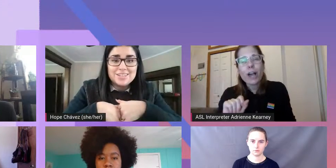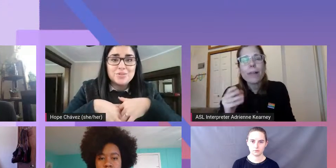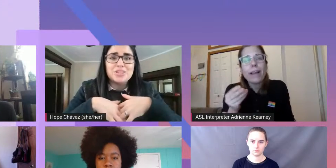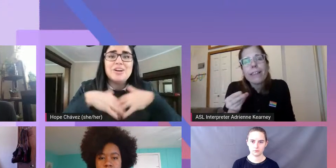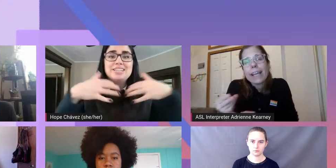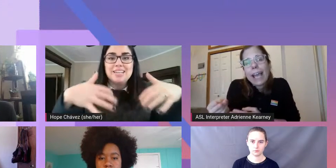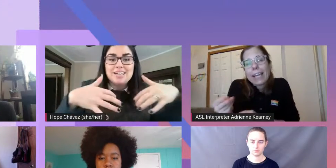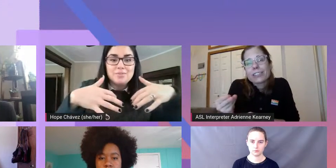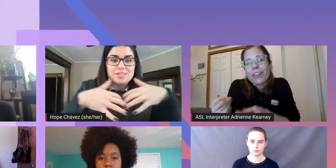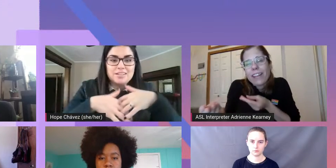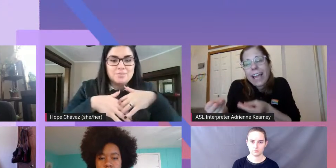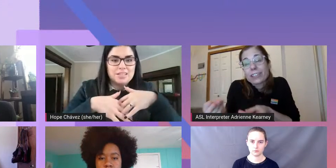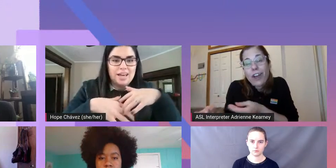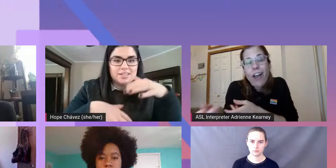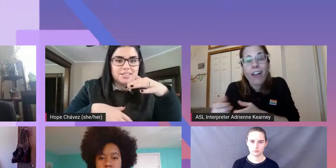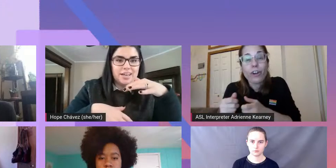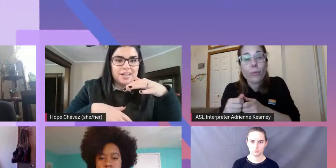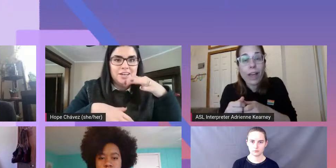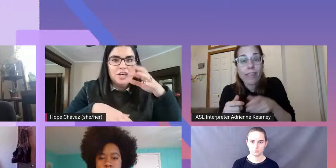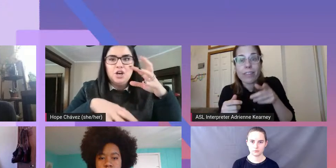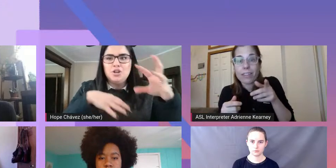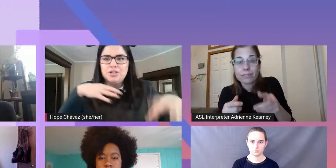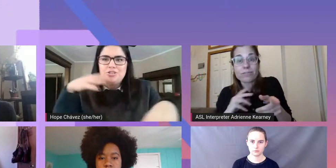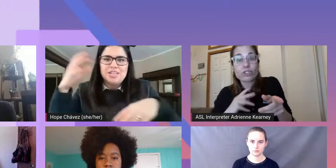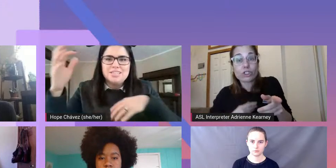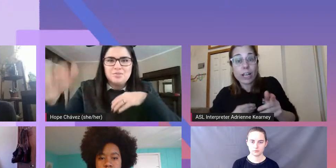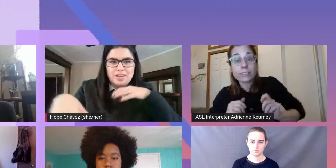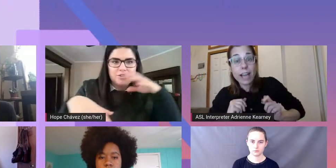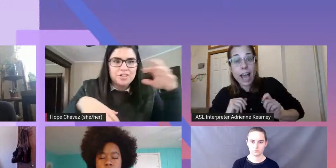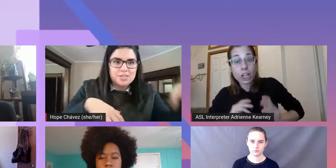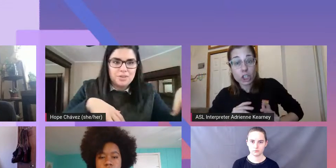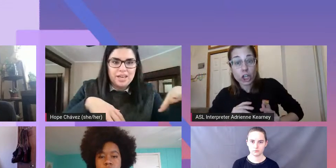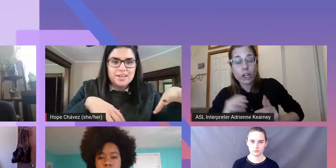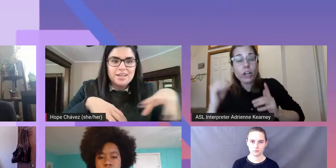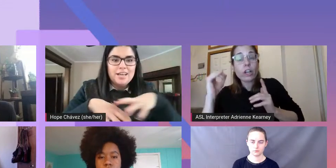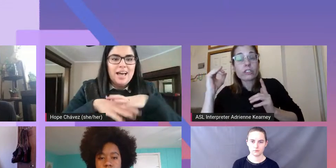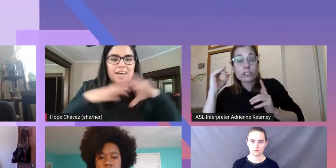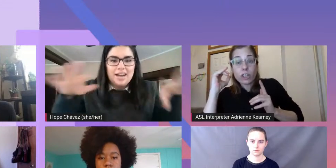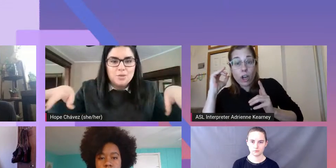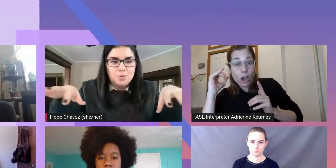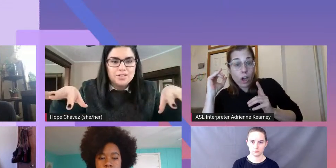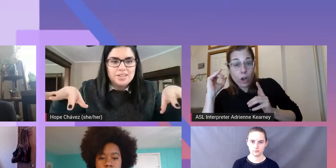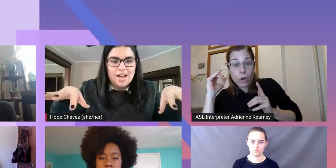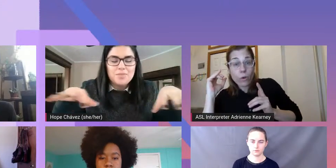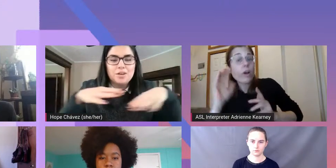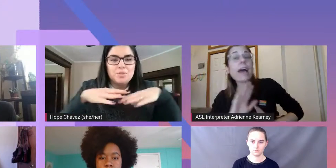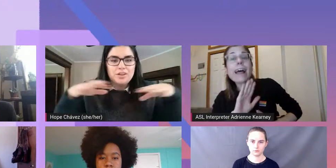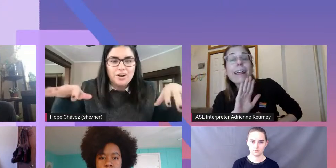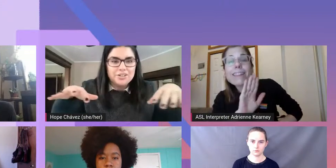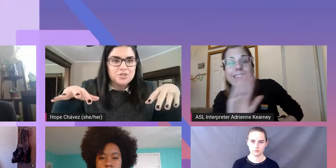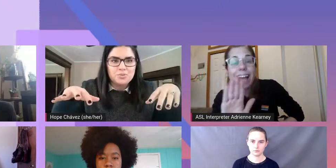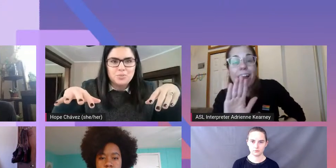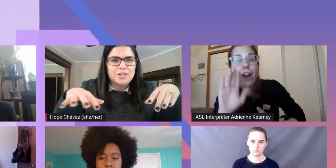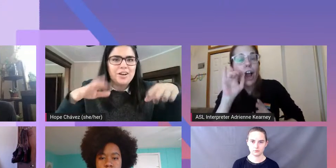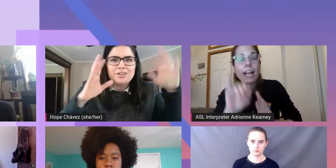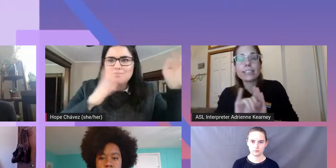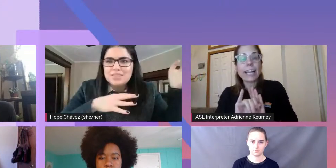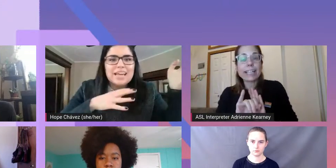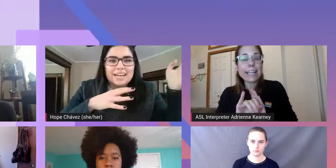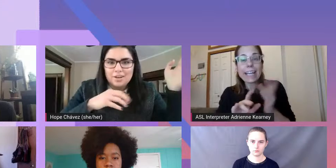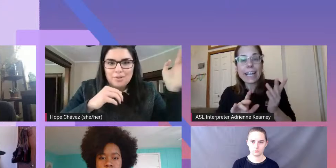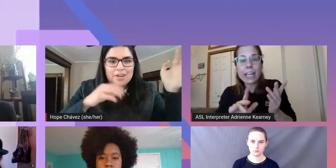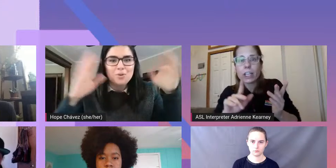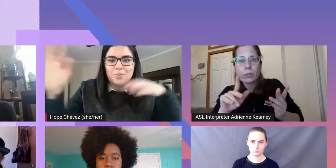had anything, so that their identity was not something they had to like negotiate, defend, or explain at any point in time. They could be the artist who was working